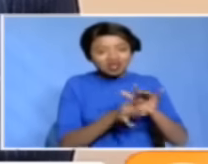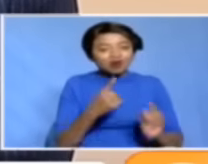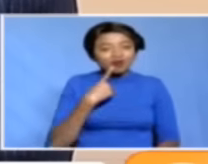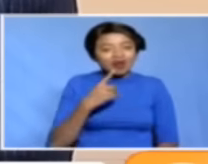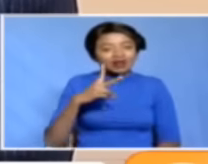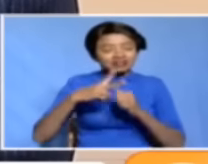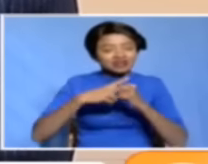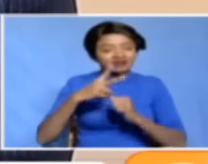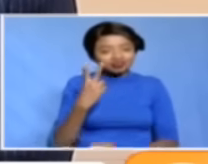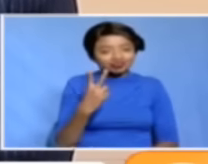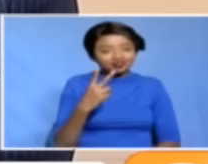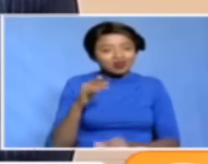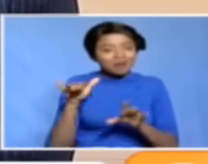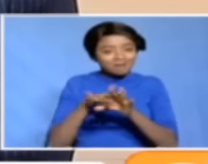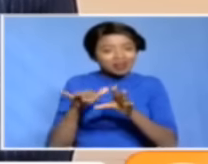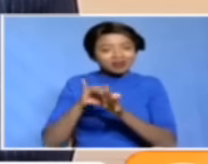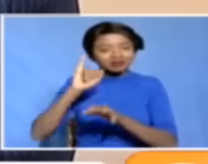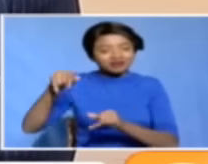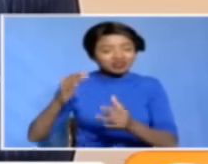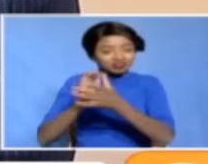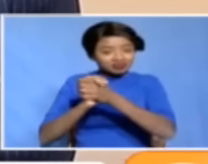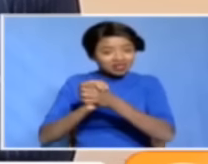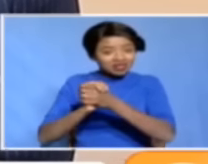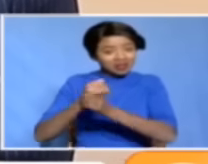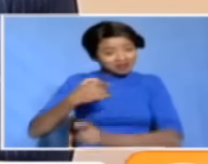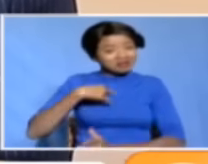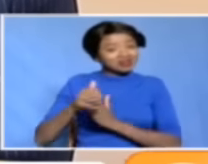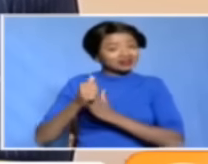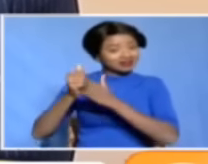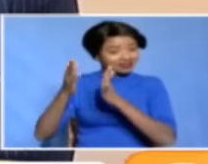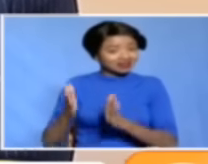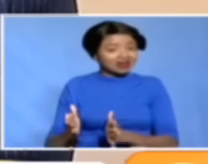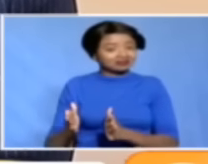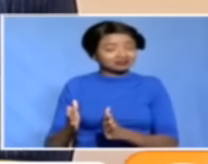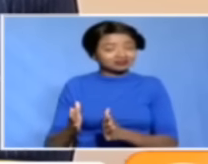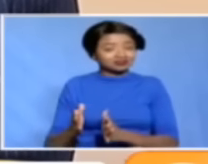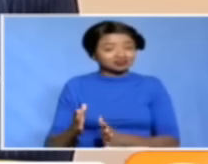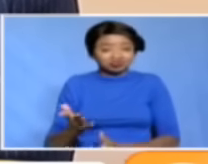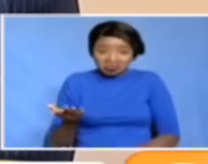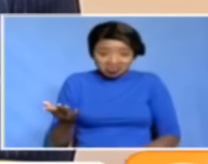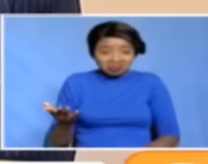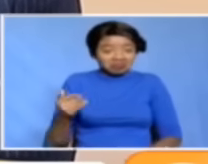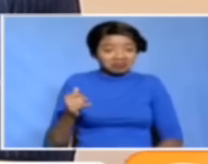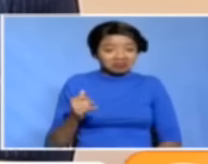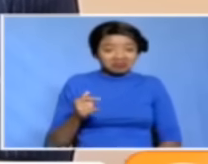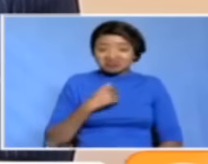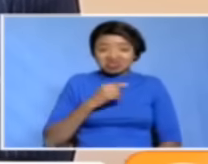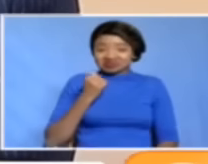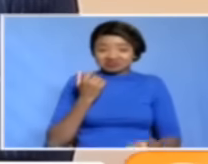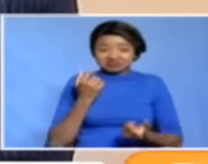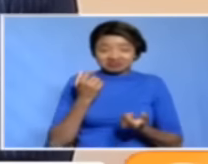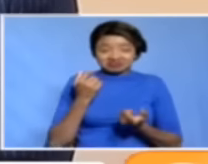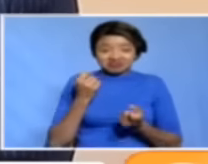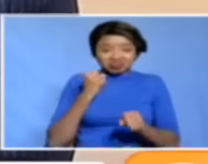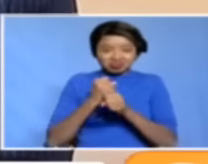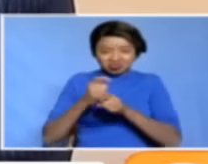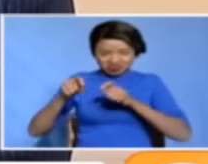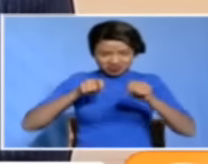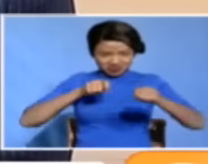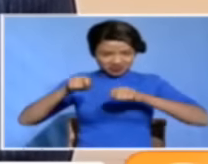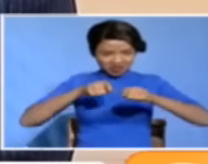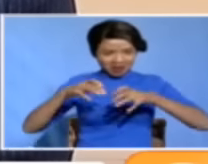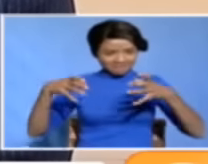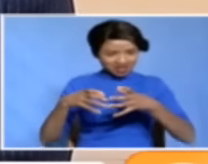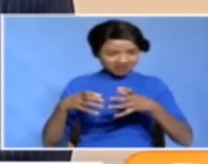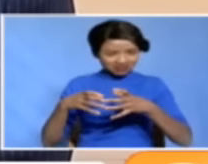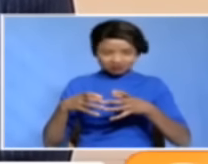172 members of the Jubilee, I am their leader. So I don't run the party from a corner.